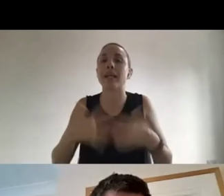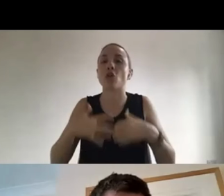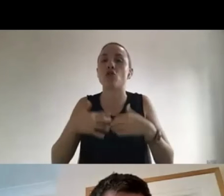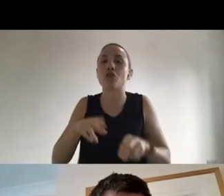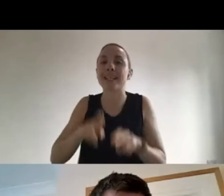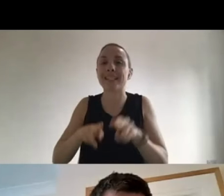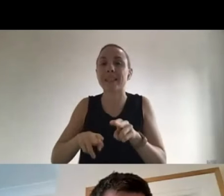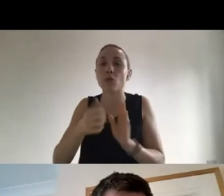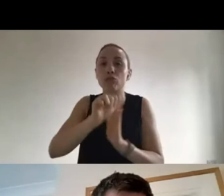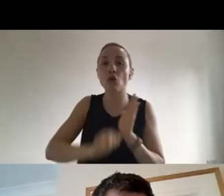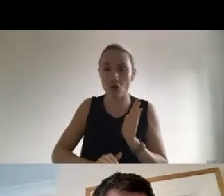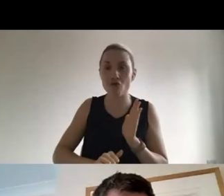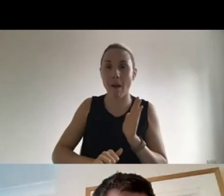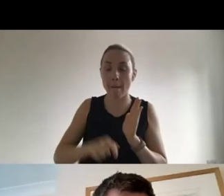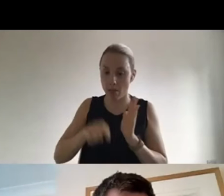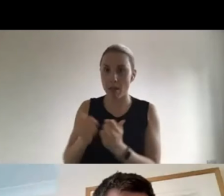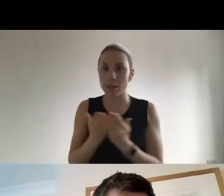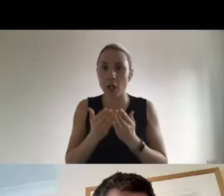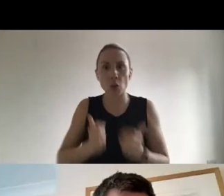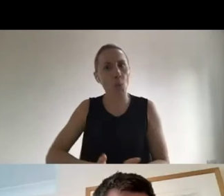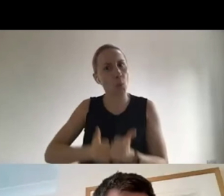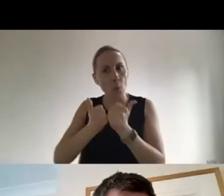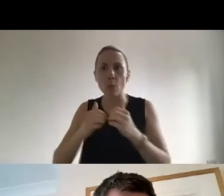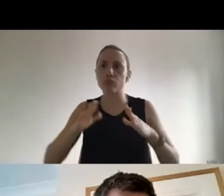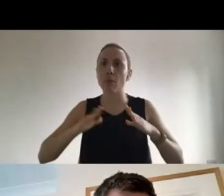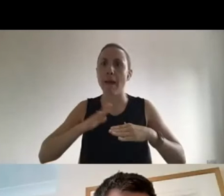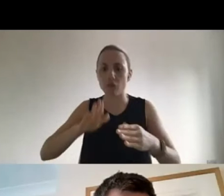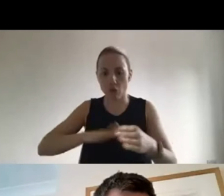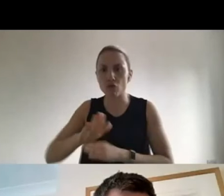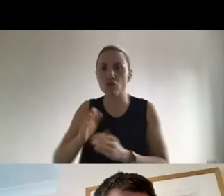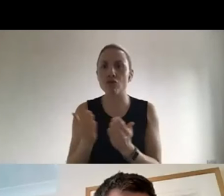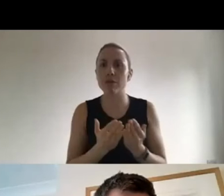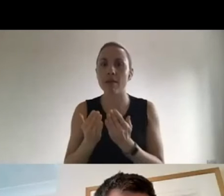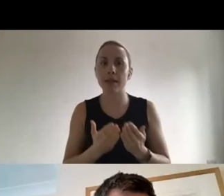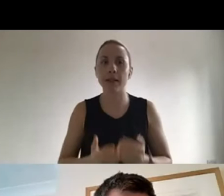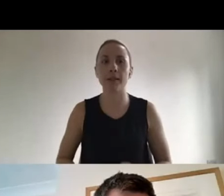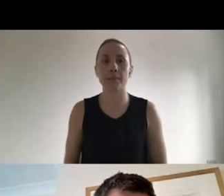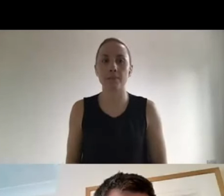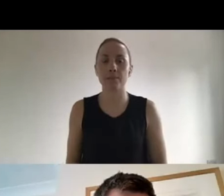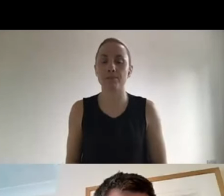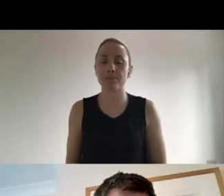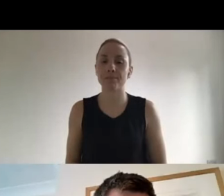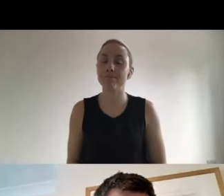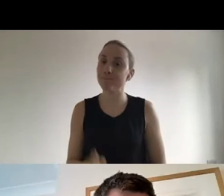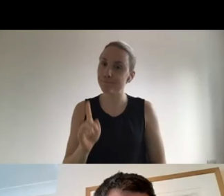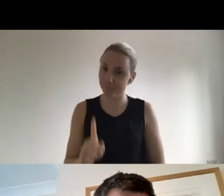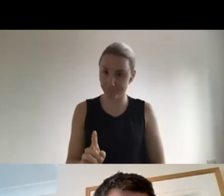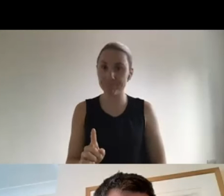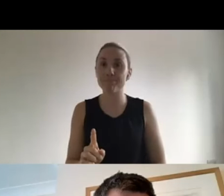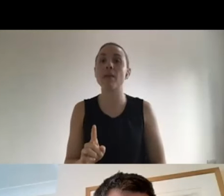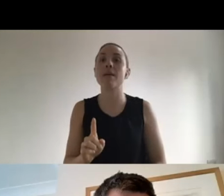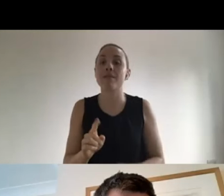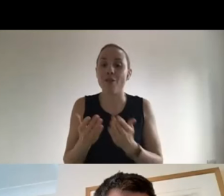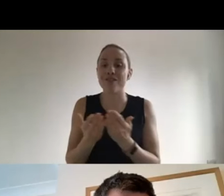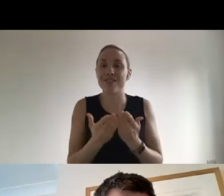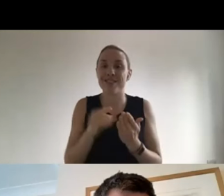is very helpful to prepare us for that study. But also at the same time, what we do by studies like this is building